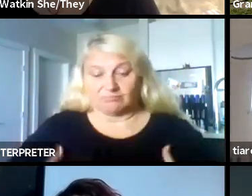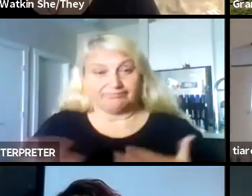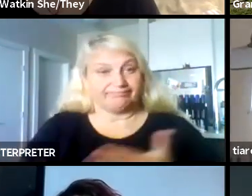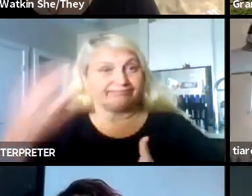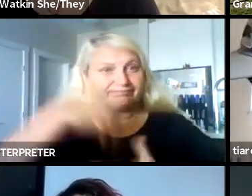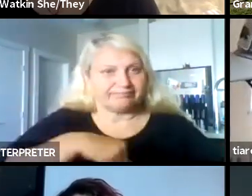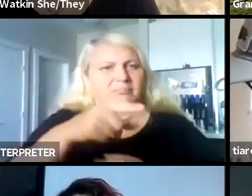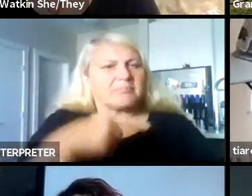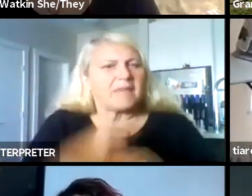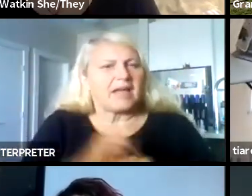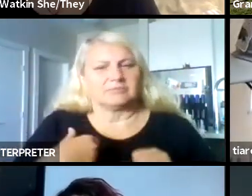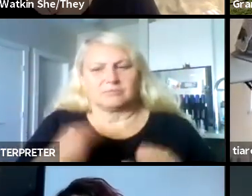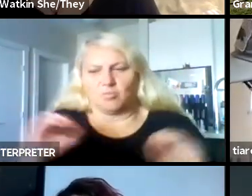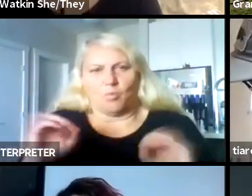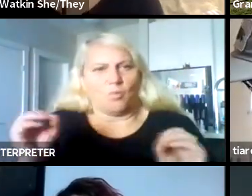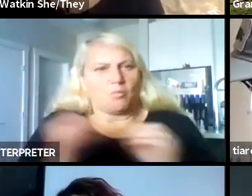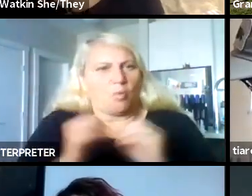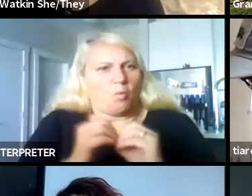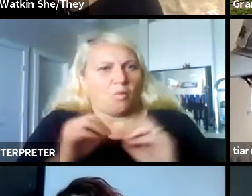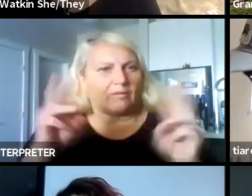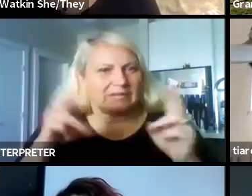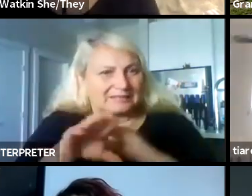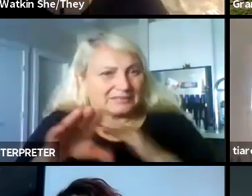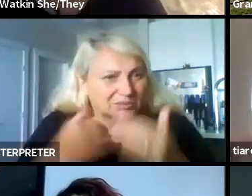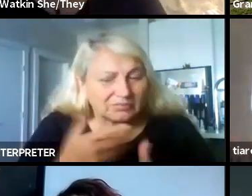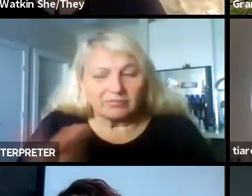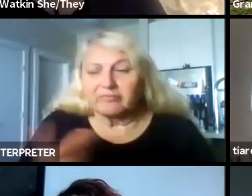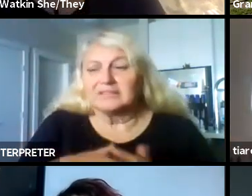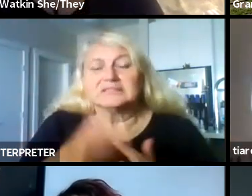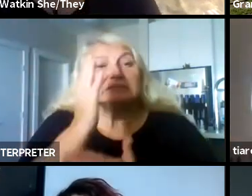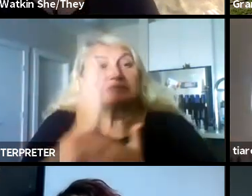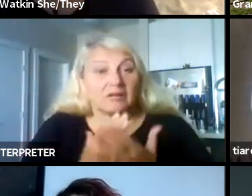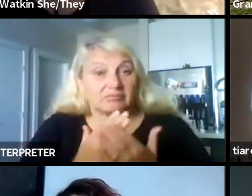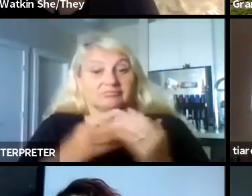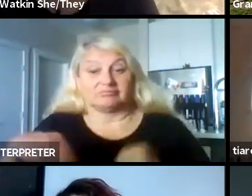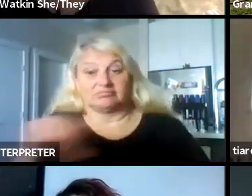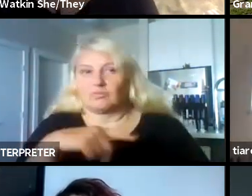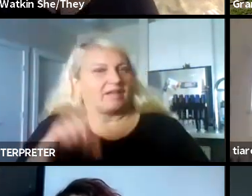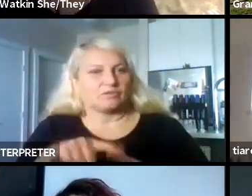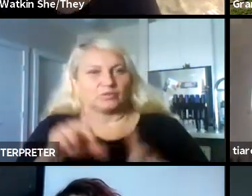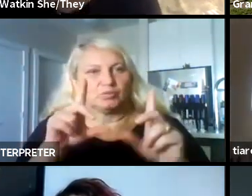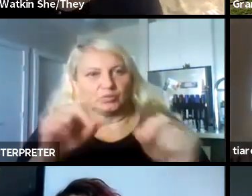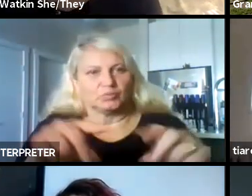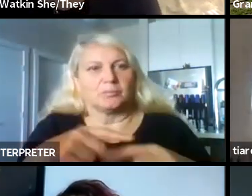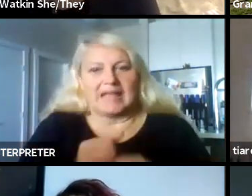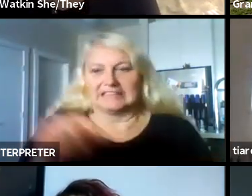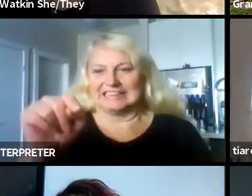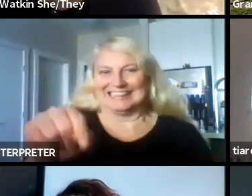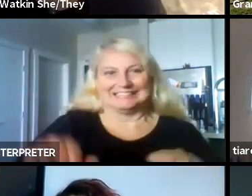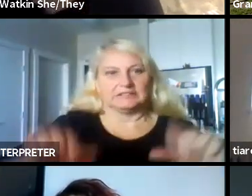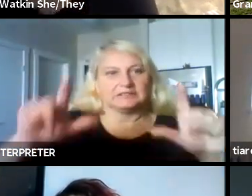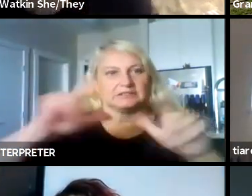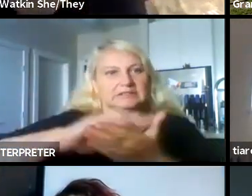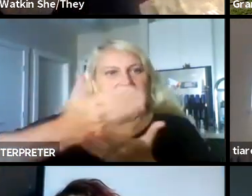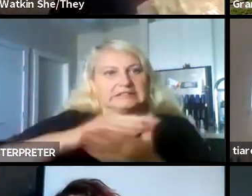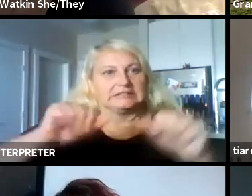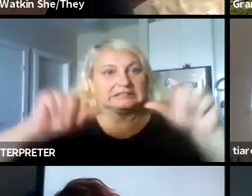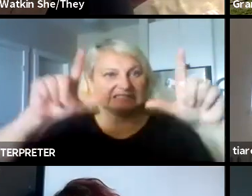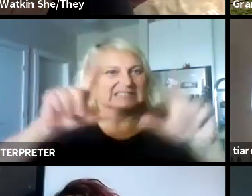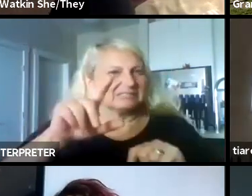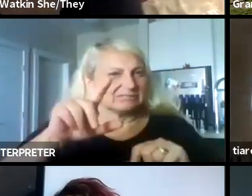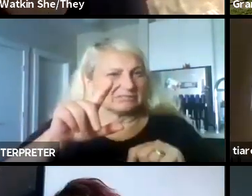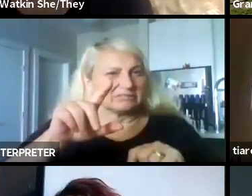to make them more accessible. Some of these are practices that you need to do to make your digital meetings accessible for everyone. For instance,